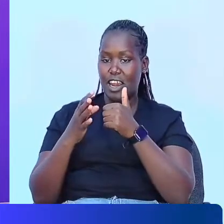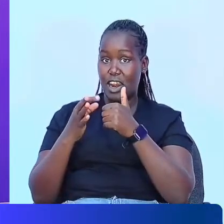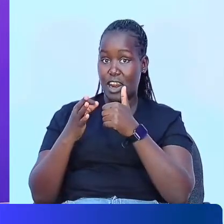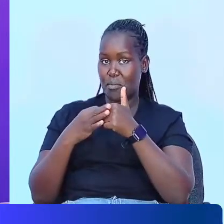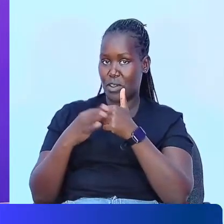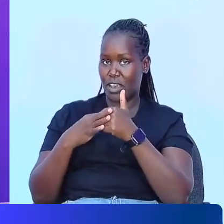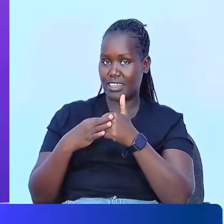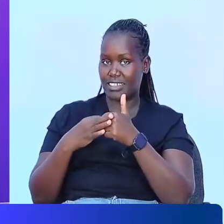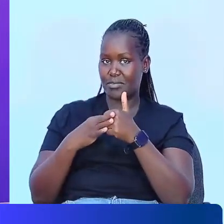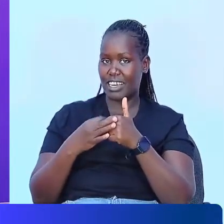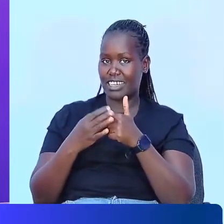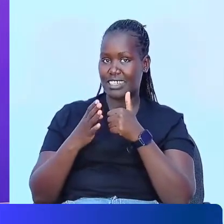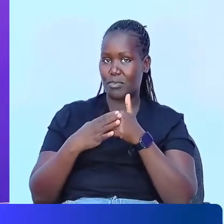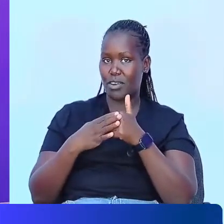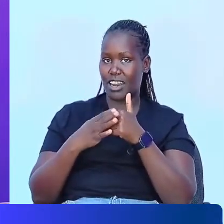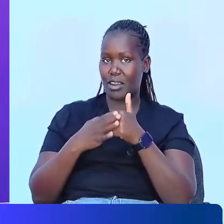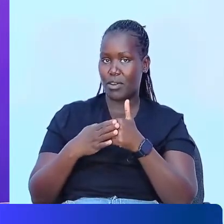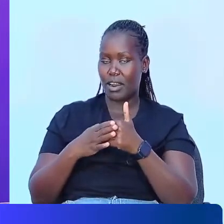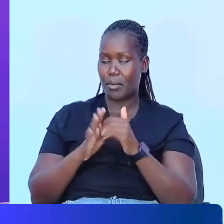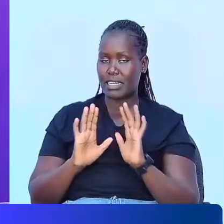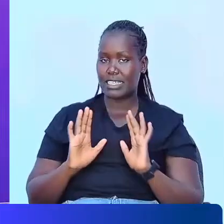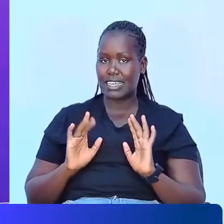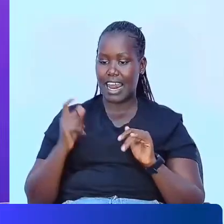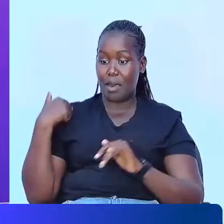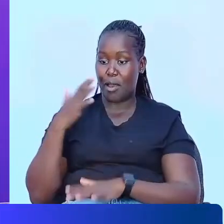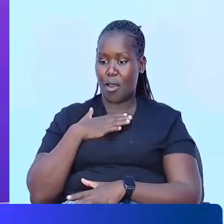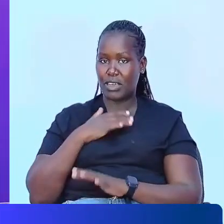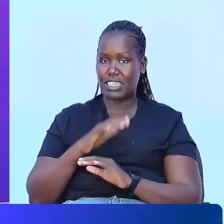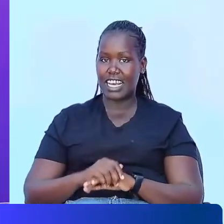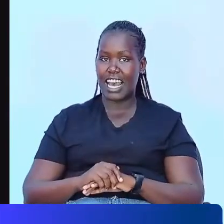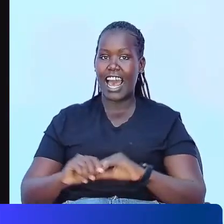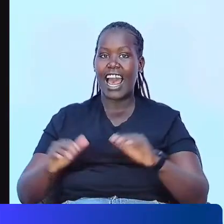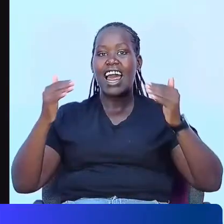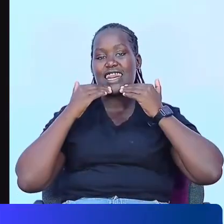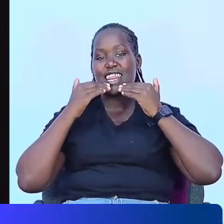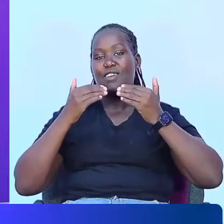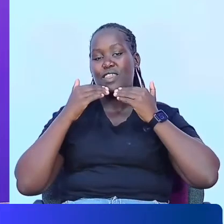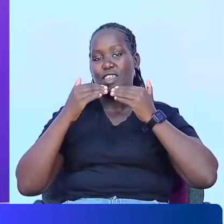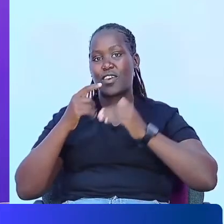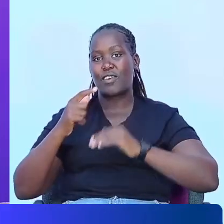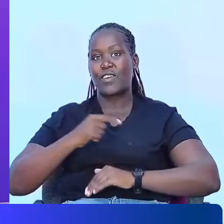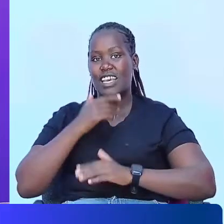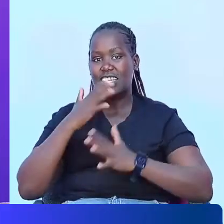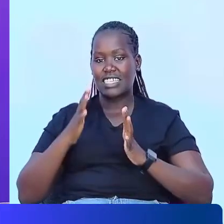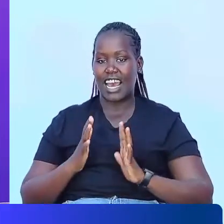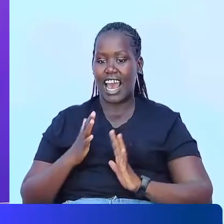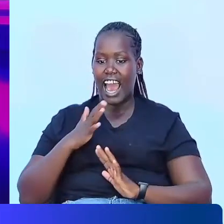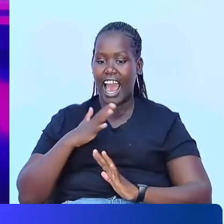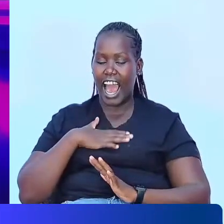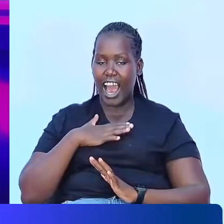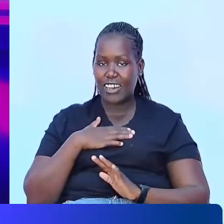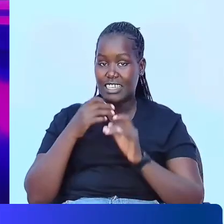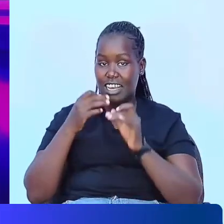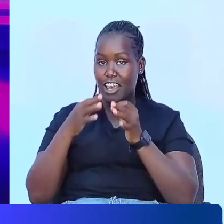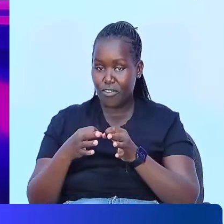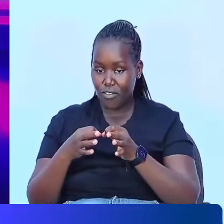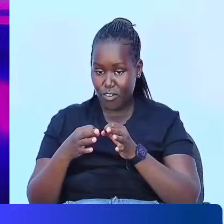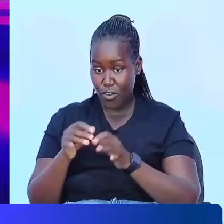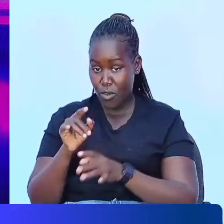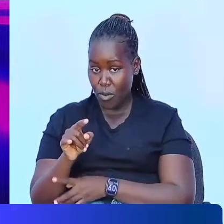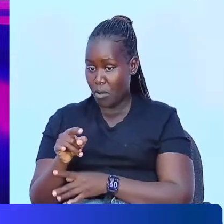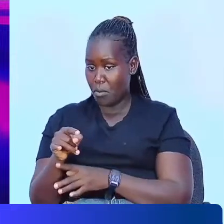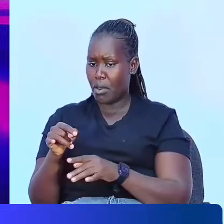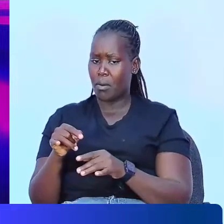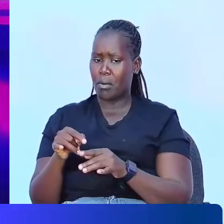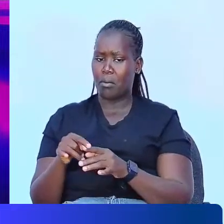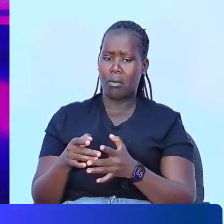88 99. Those are the numbers. Yeah. Yeah. All right. Thank you very much, Madam Sarah. And of course, if whereas you're dialing